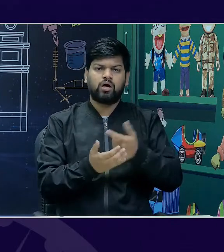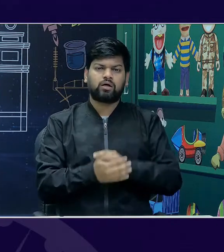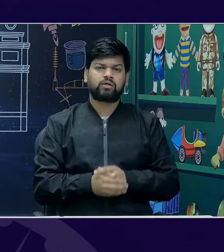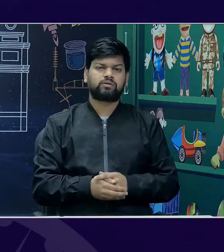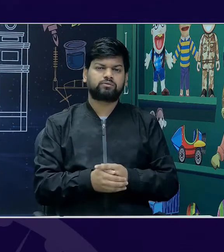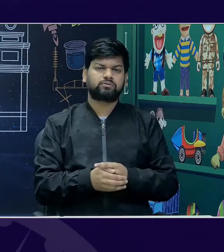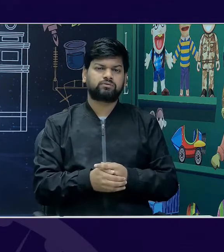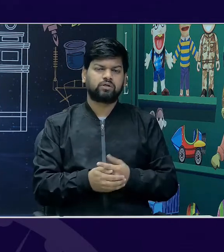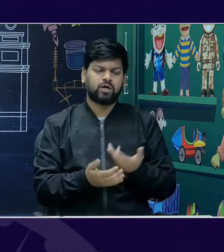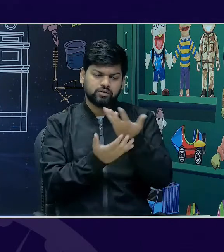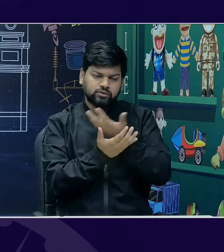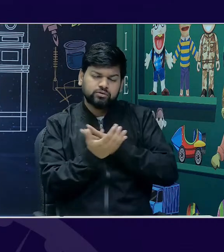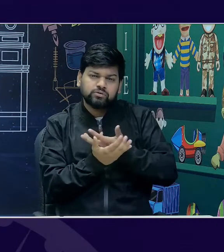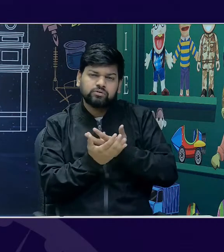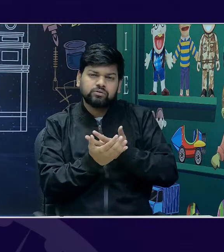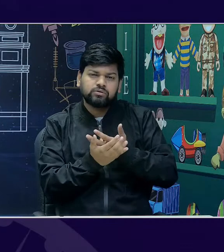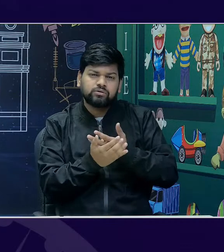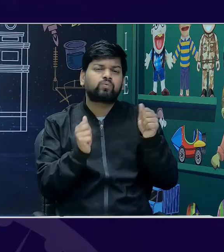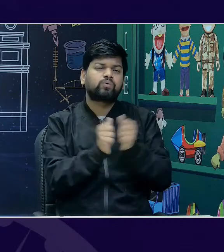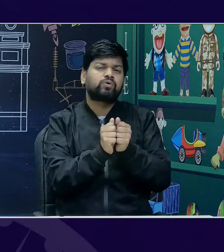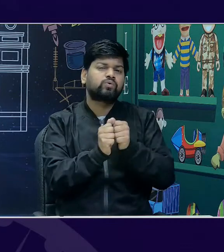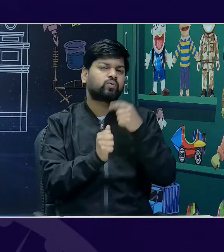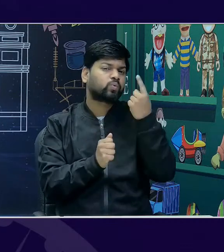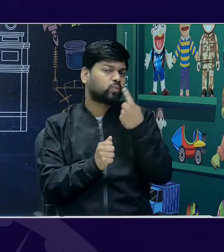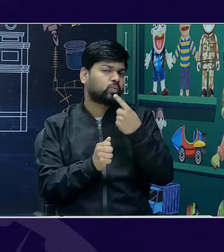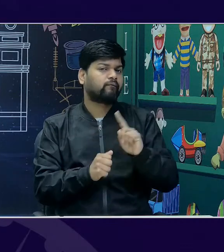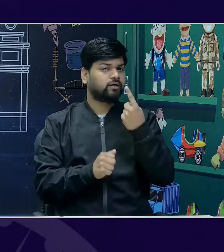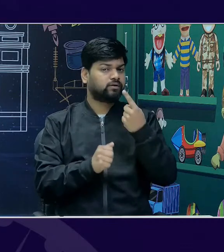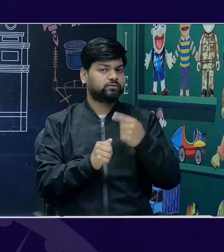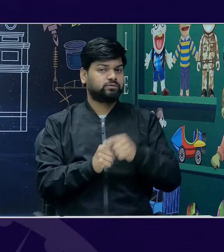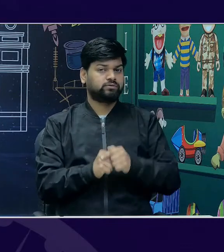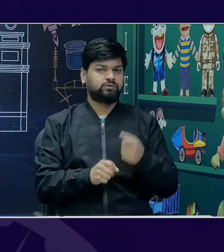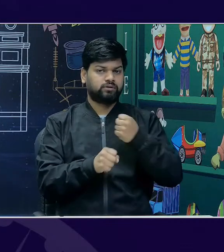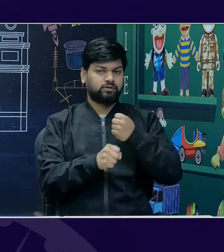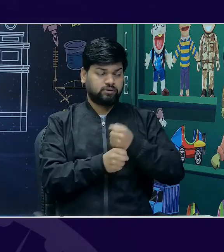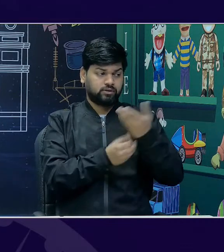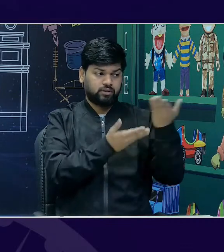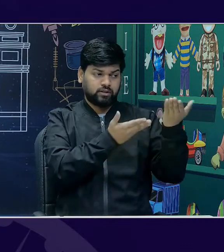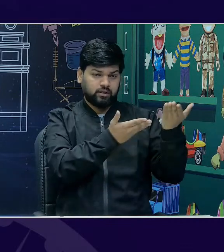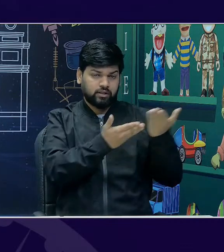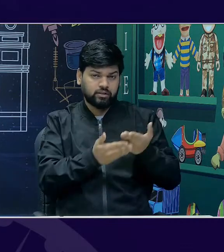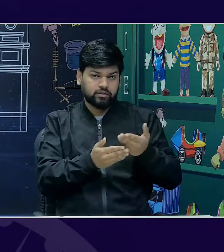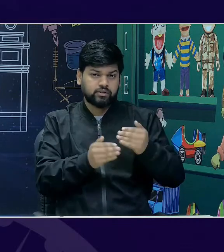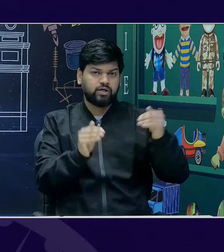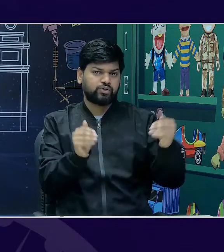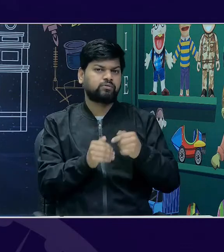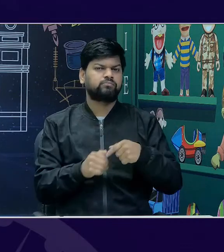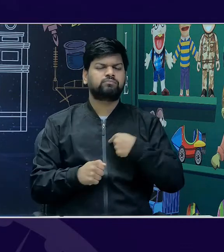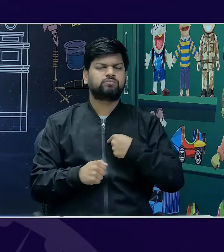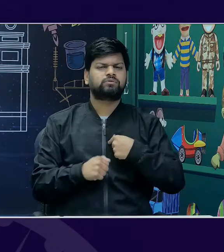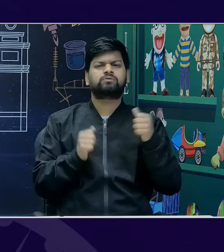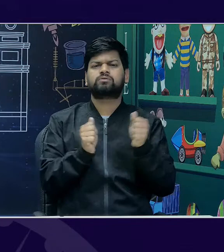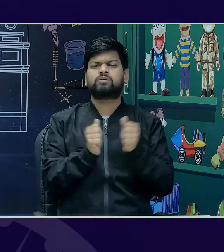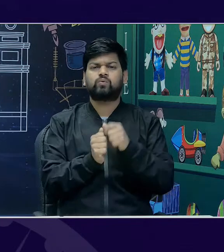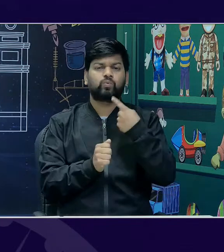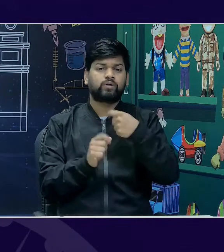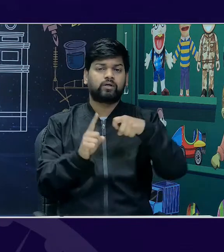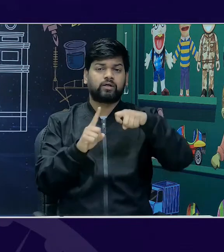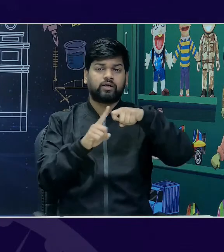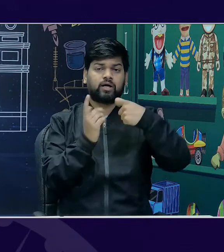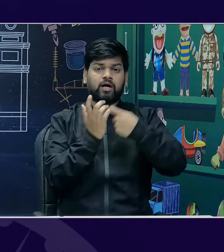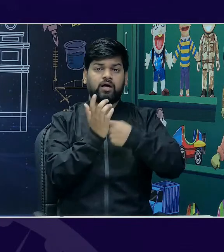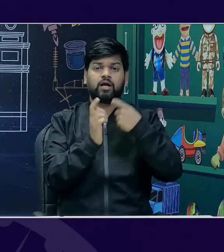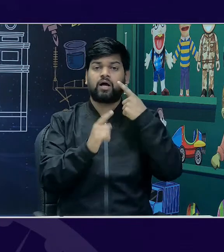our guests in the studio. So allow me to introduce you with the guest of the session. Here we are joined by Ms. Kriti Dagar